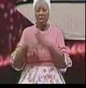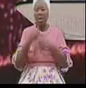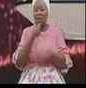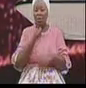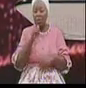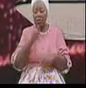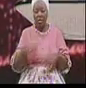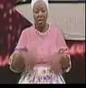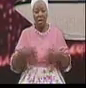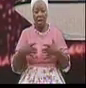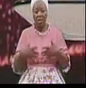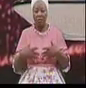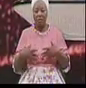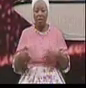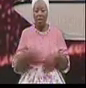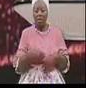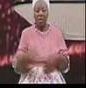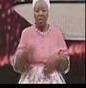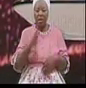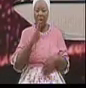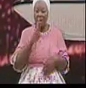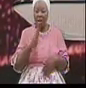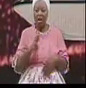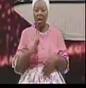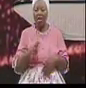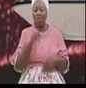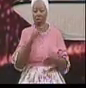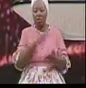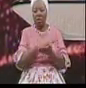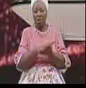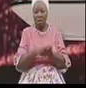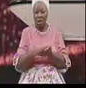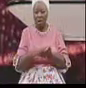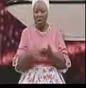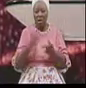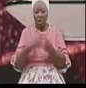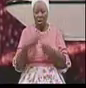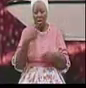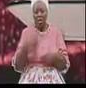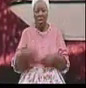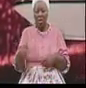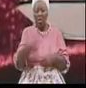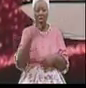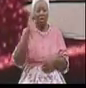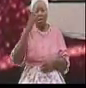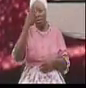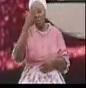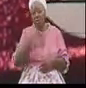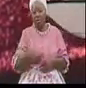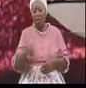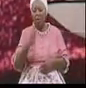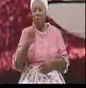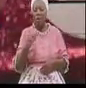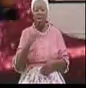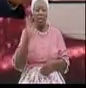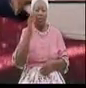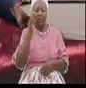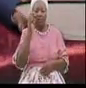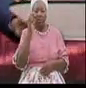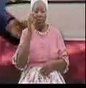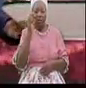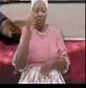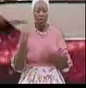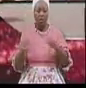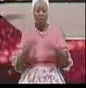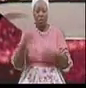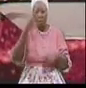private life, they are unclean. It says, he shall know them by their fruits. Do